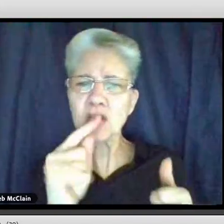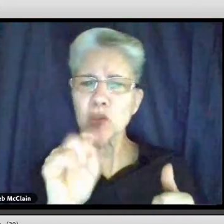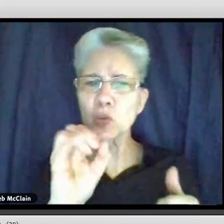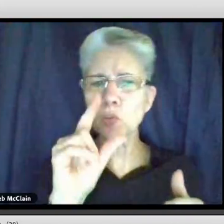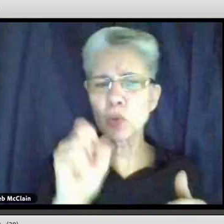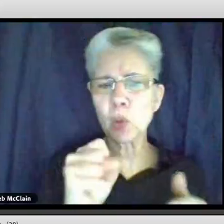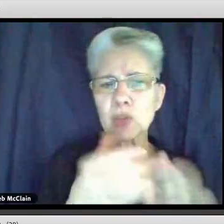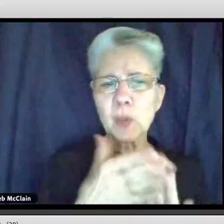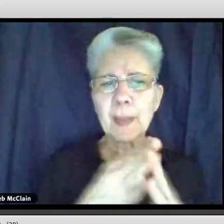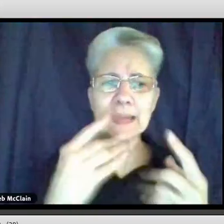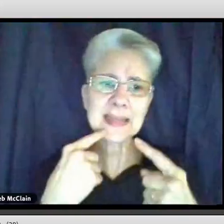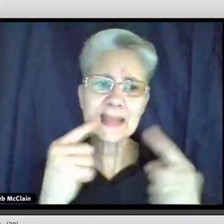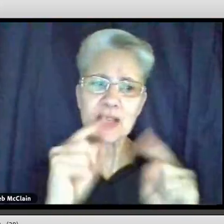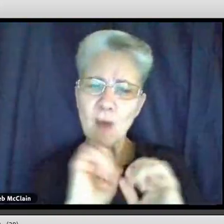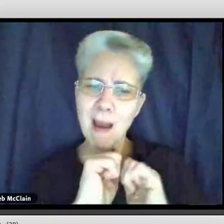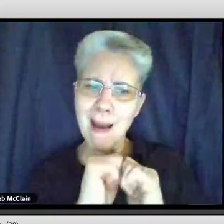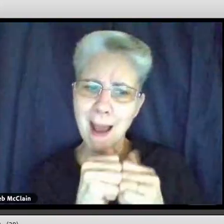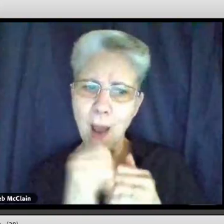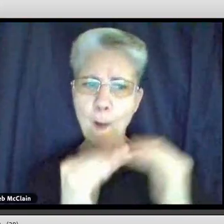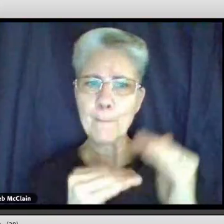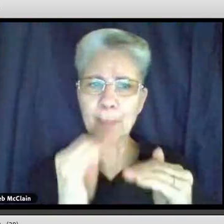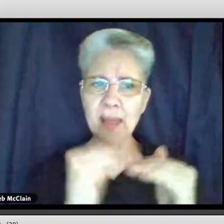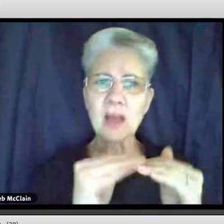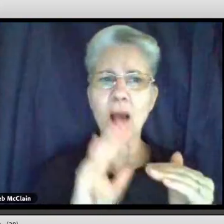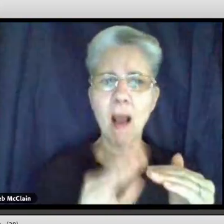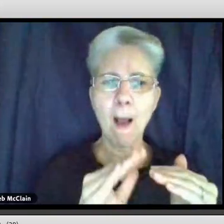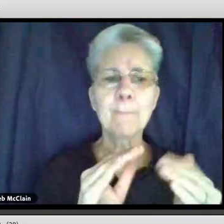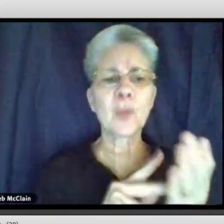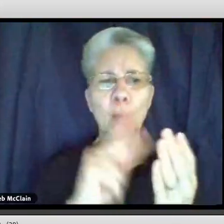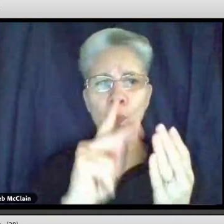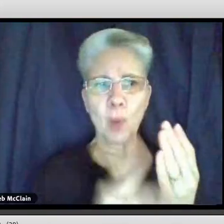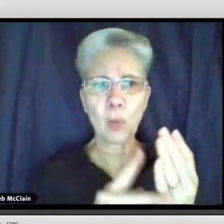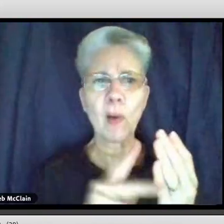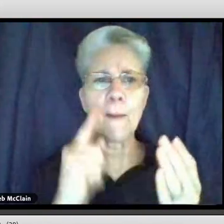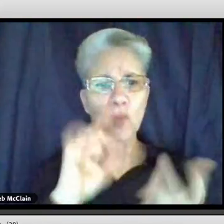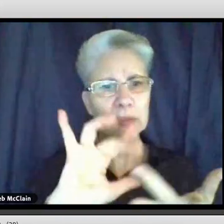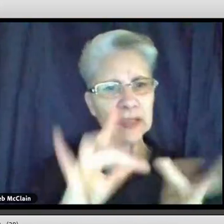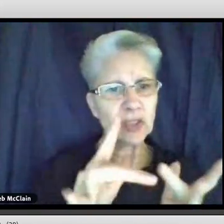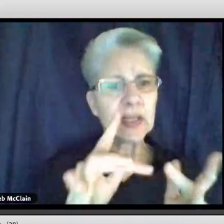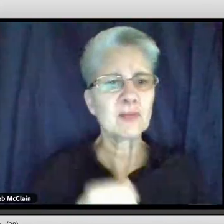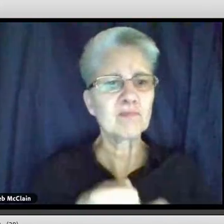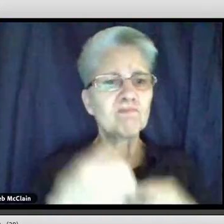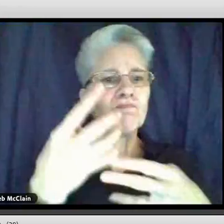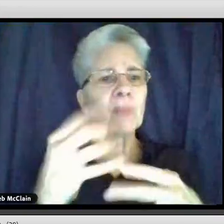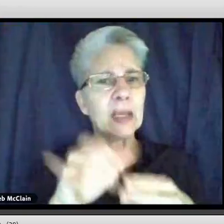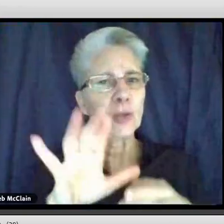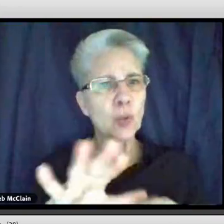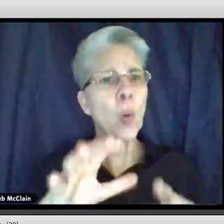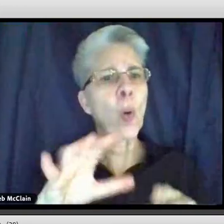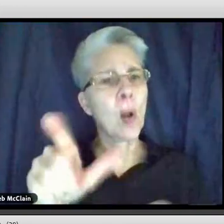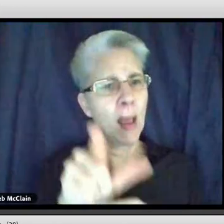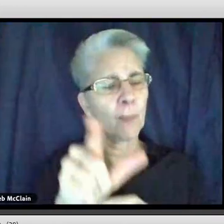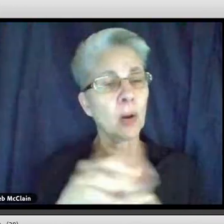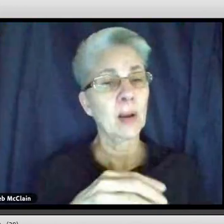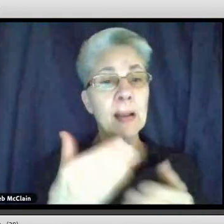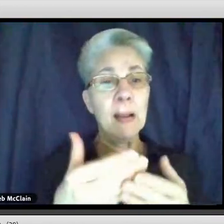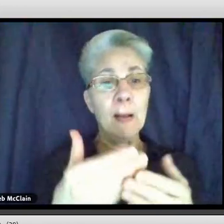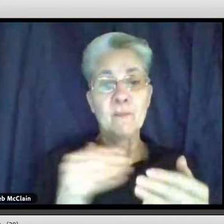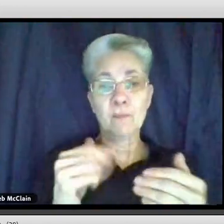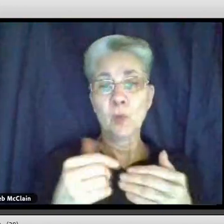be successful in building up a digitization program in your organization. So before we move